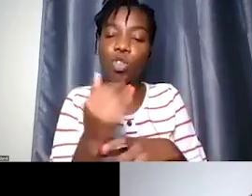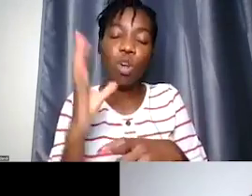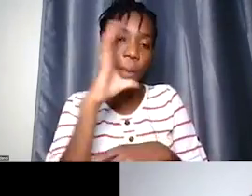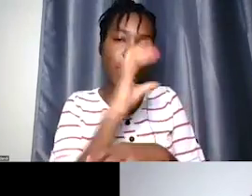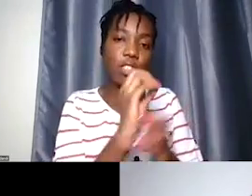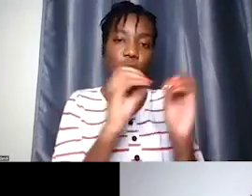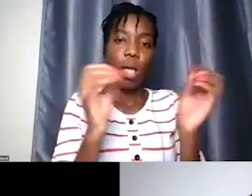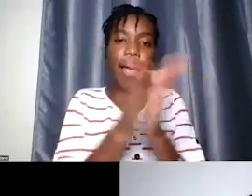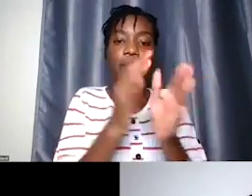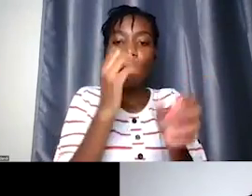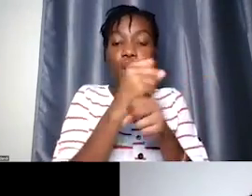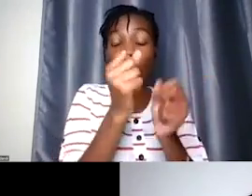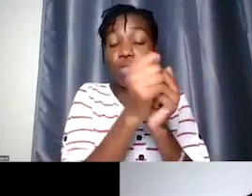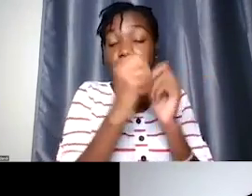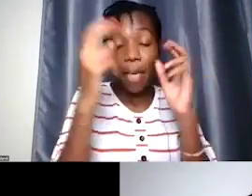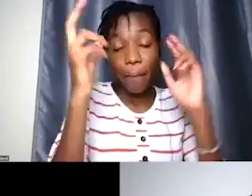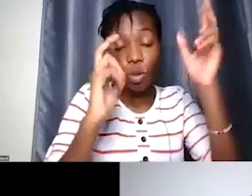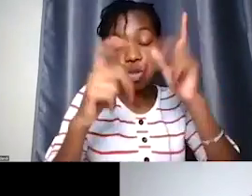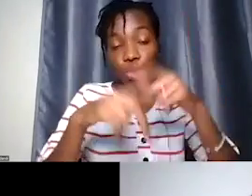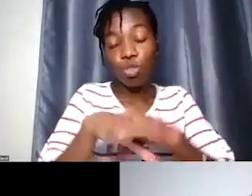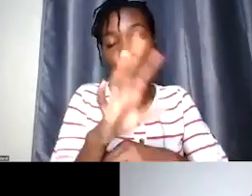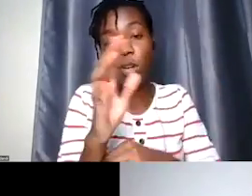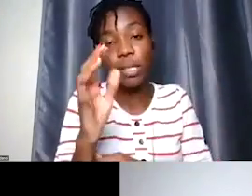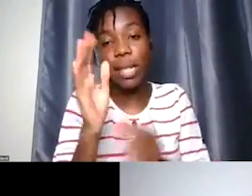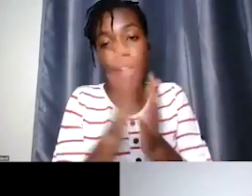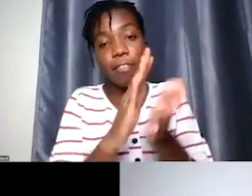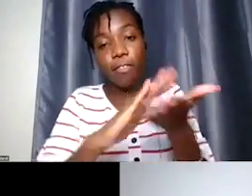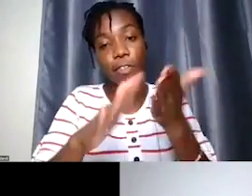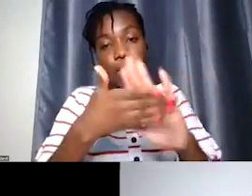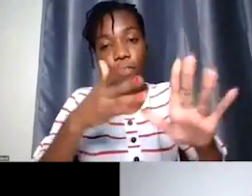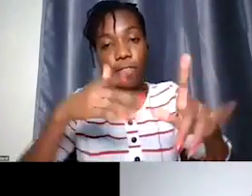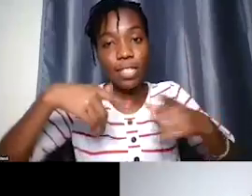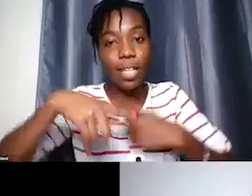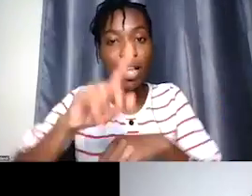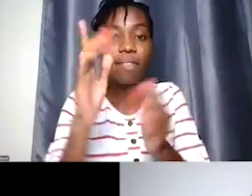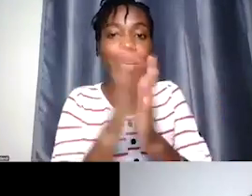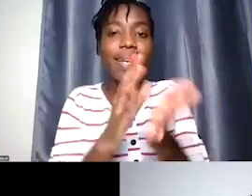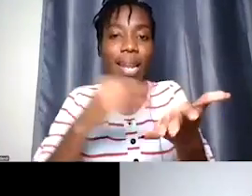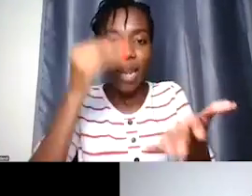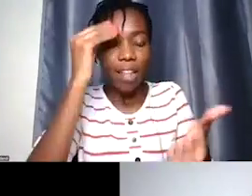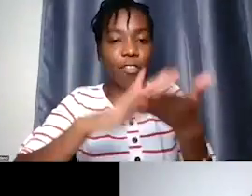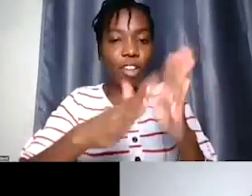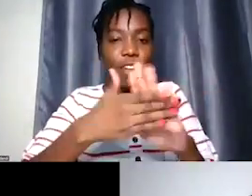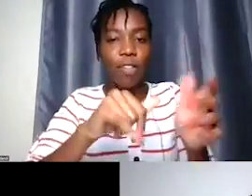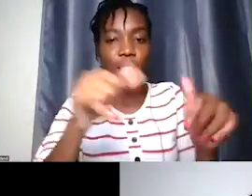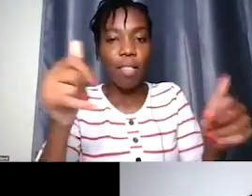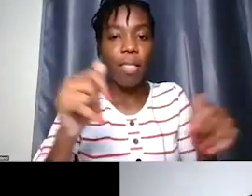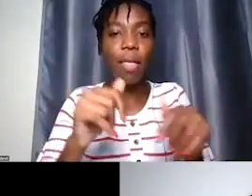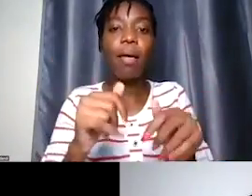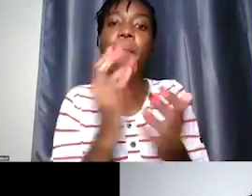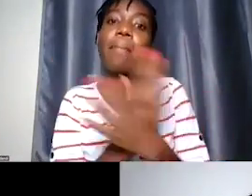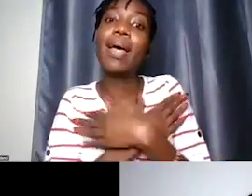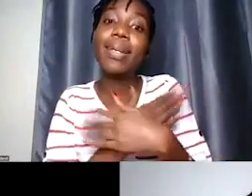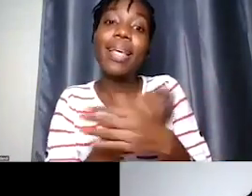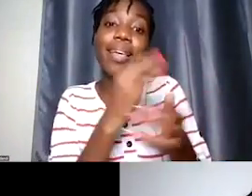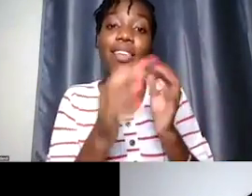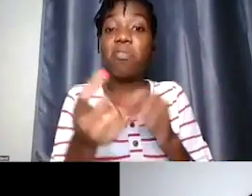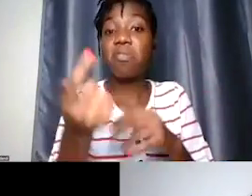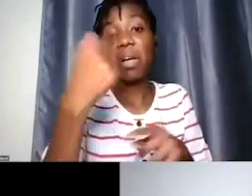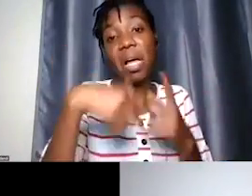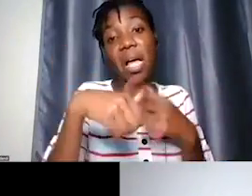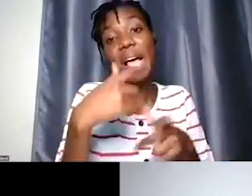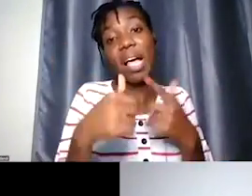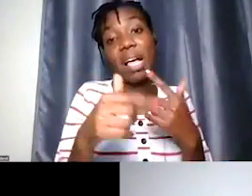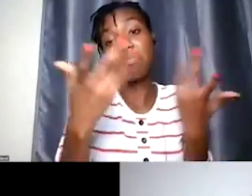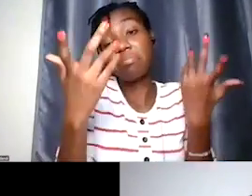and forgive yourself for whatever it is, and also learn to forgive the other partner. And if they come, I mean, it's up to